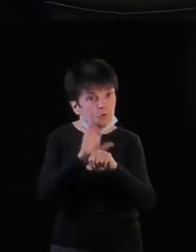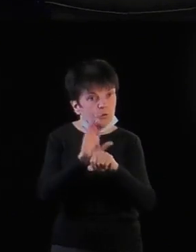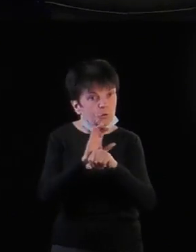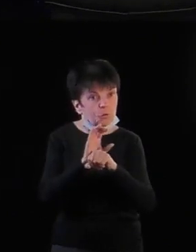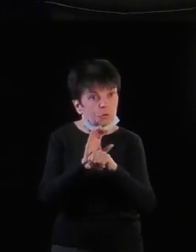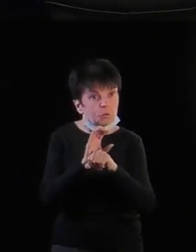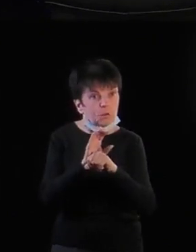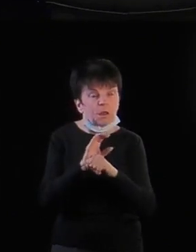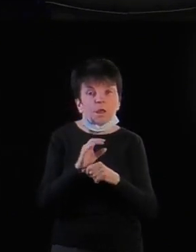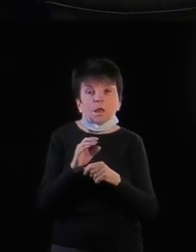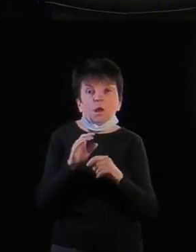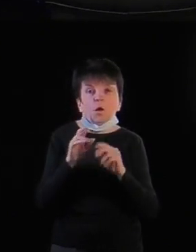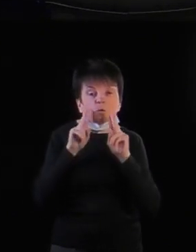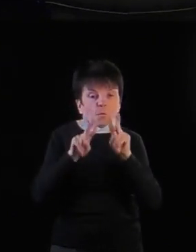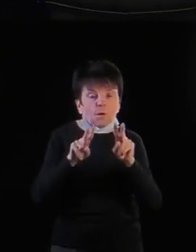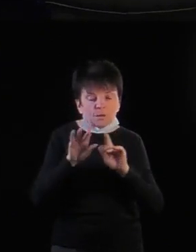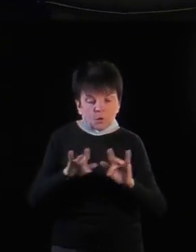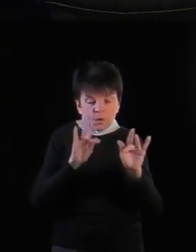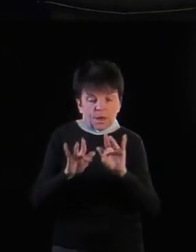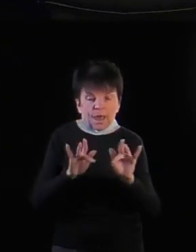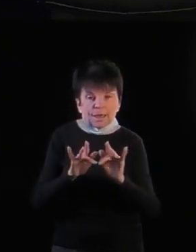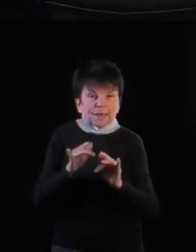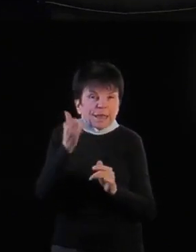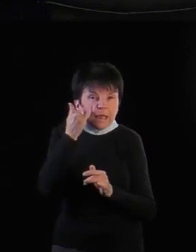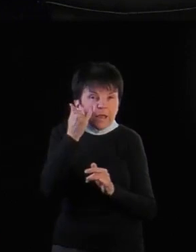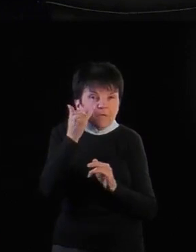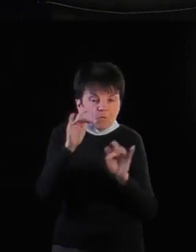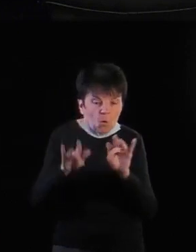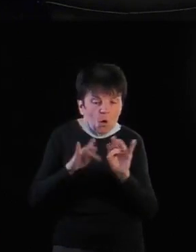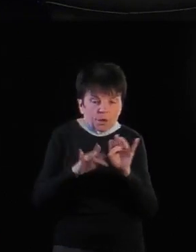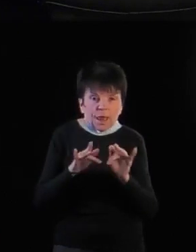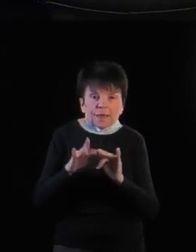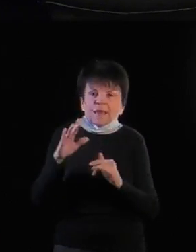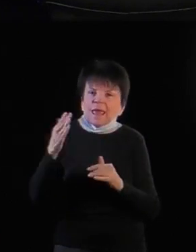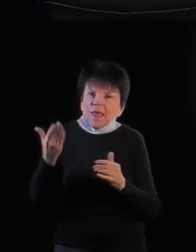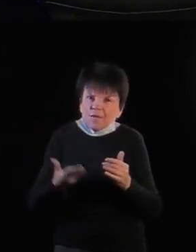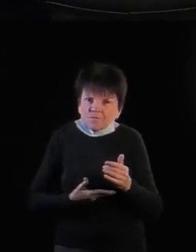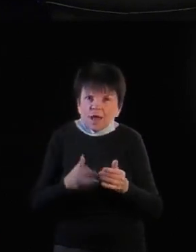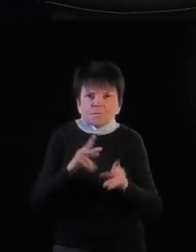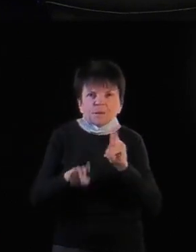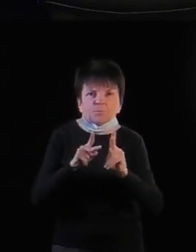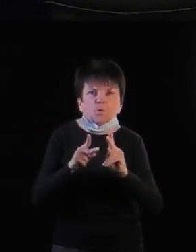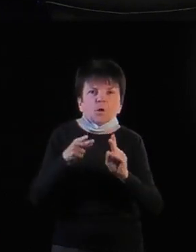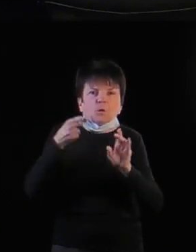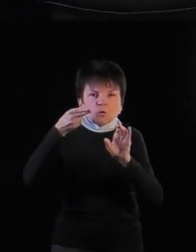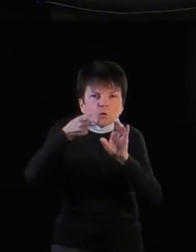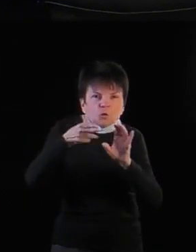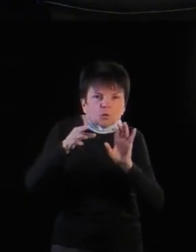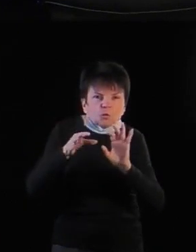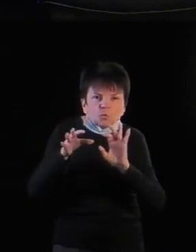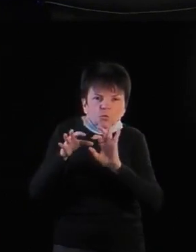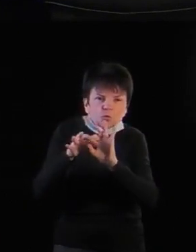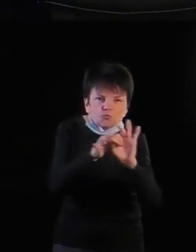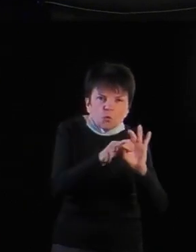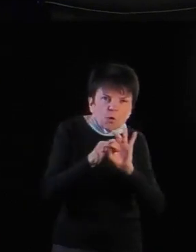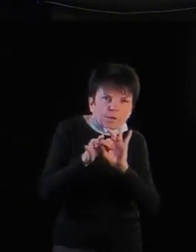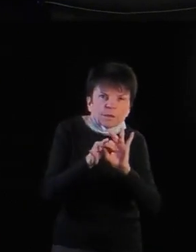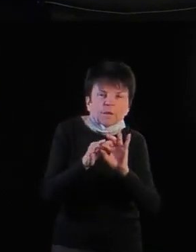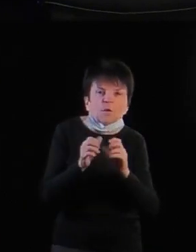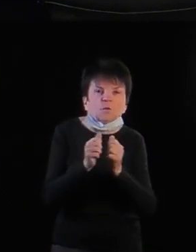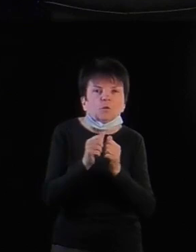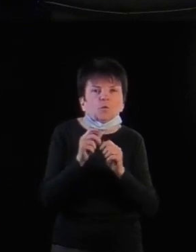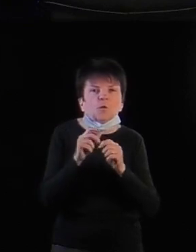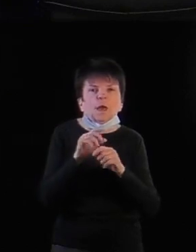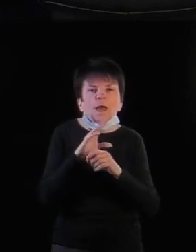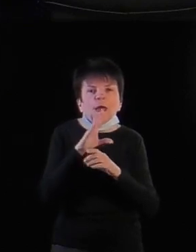to engage. If you're online and you're watching this online, invite them to join you and be a part of that service that